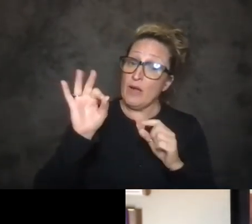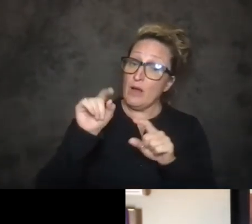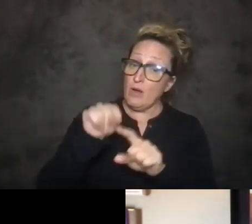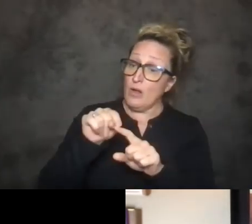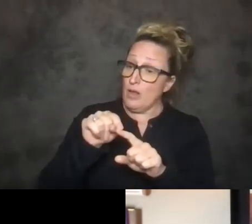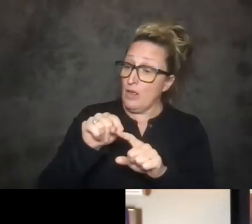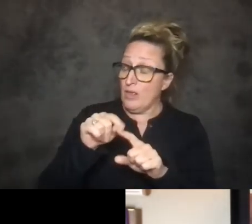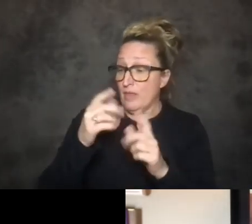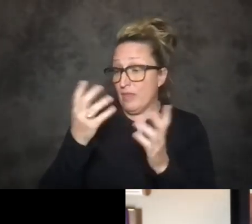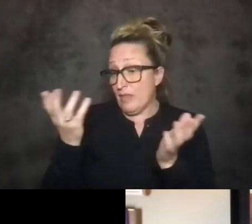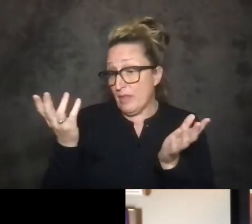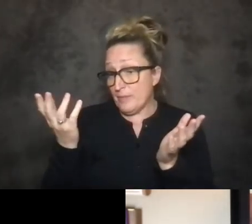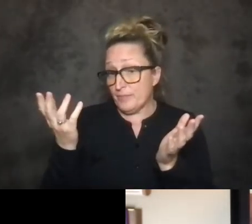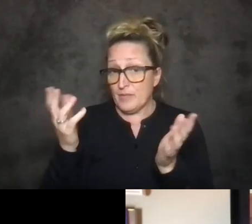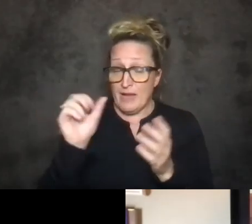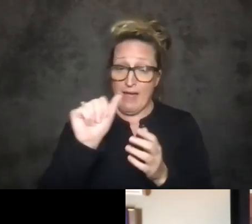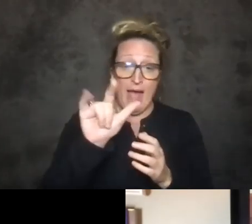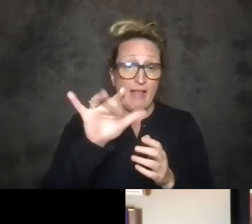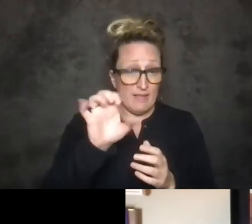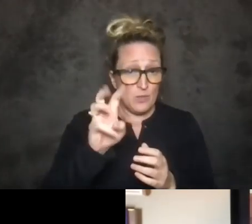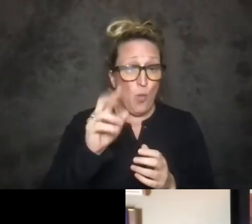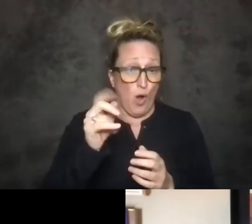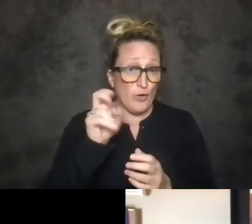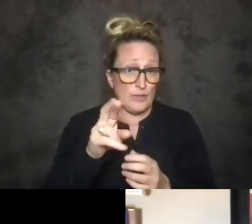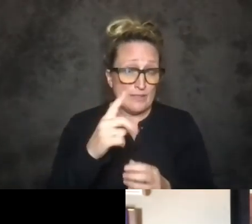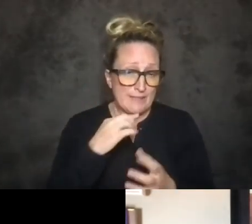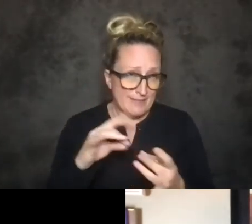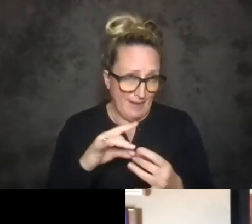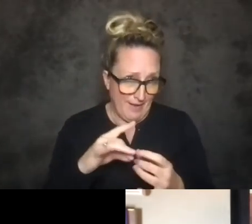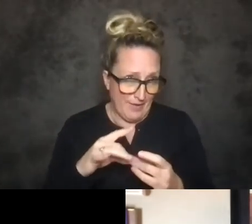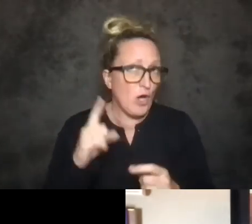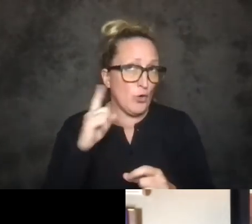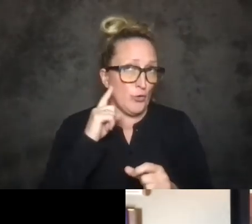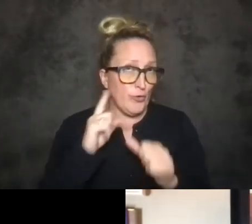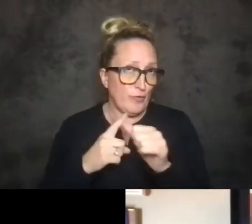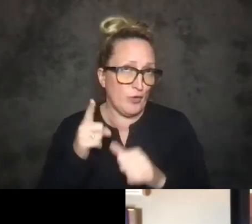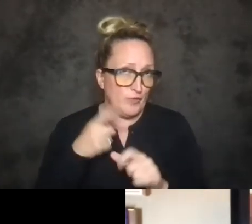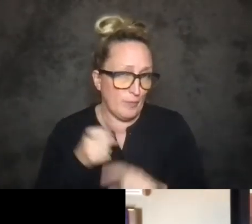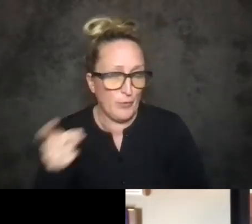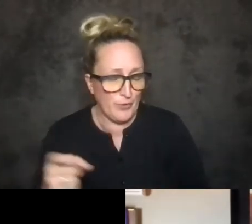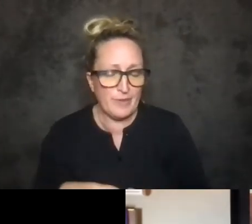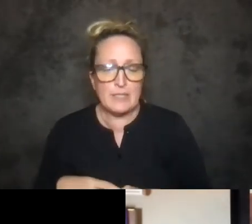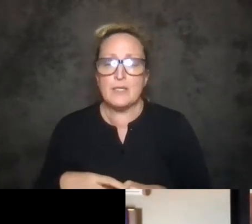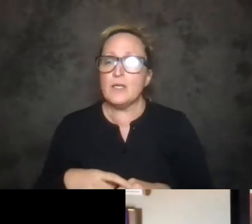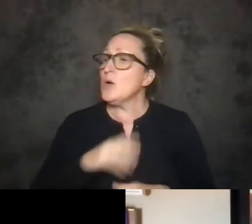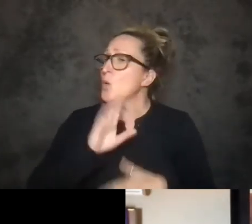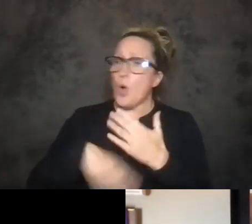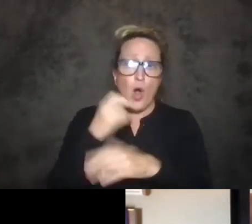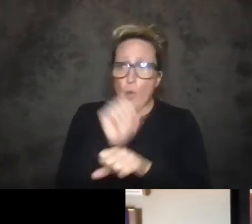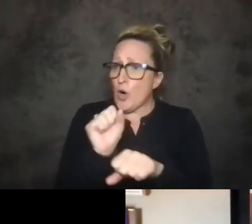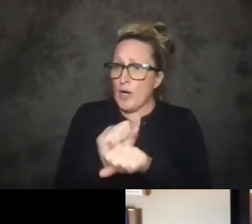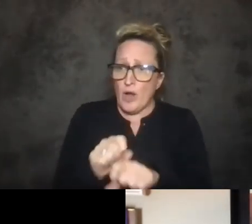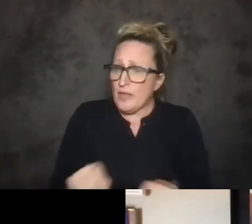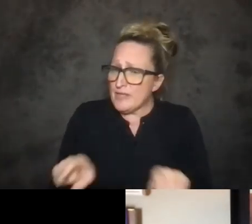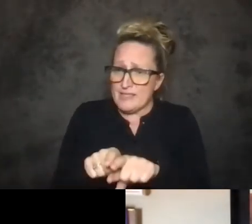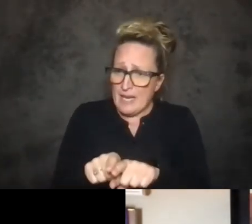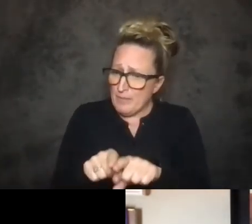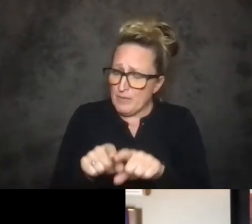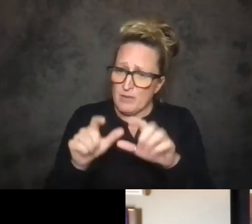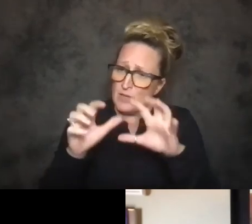it, Alice Walker said it for, I heard it first from her, is that, well, we're all working on the same large